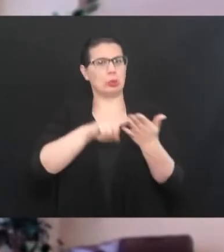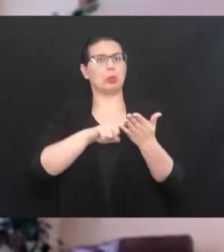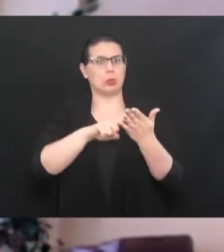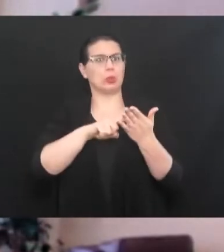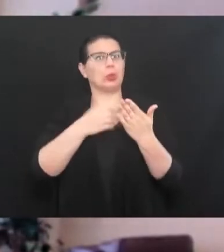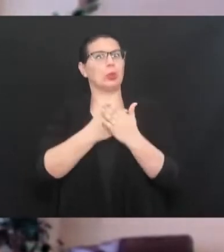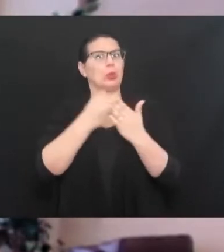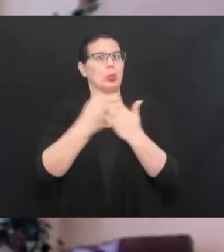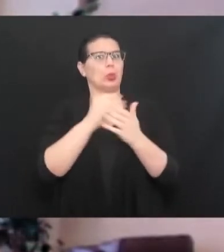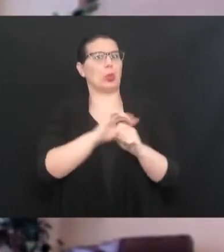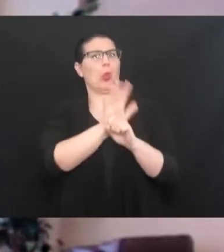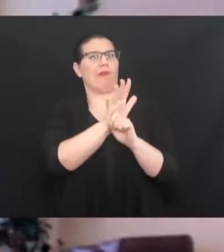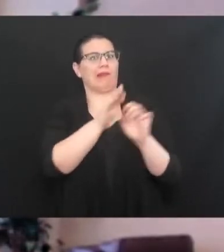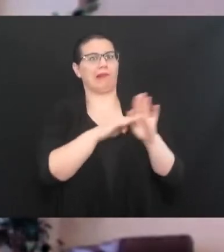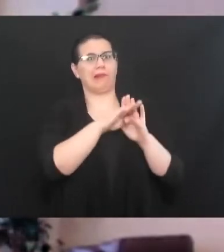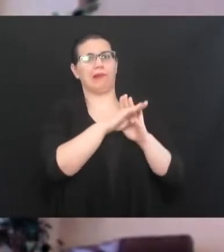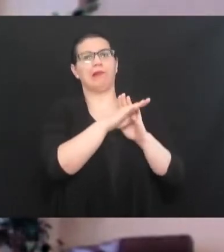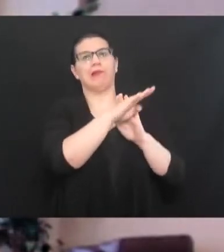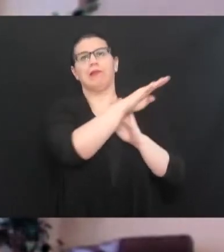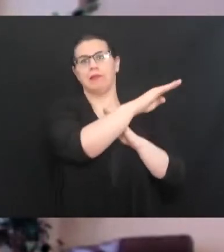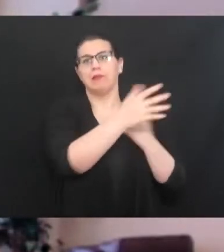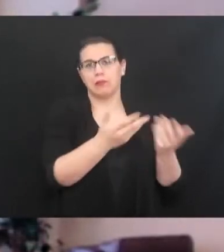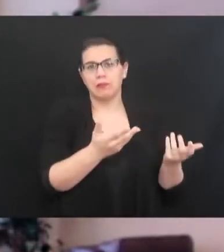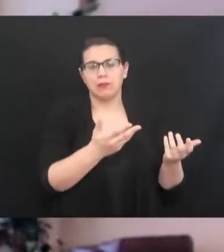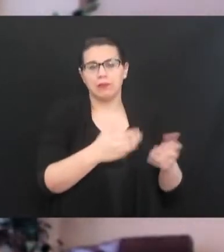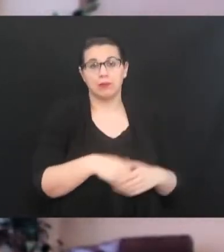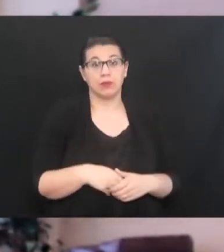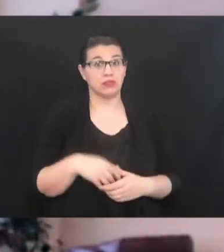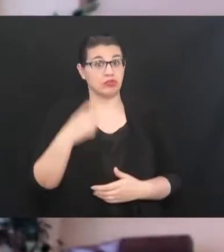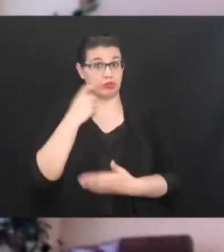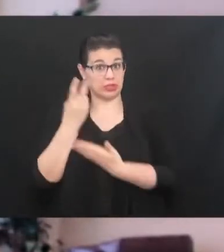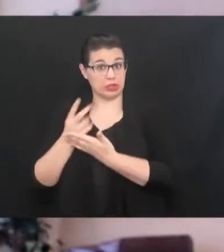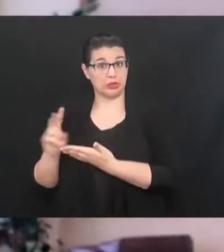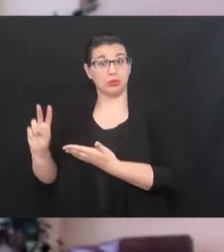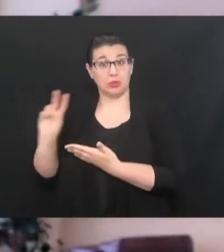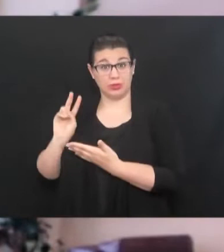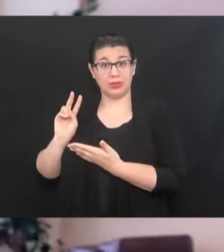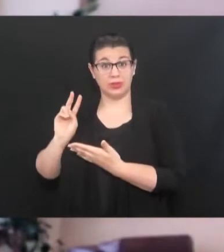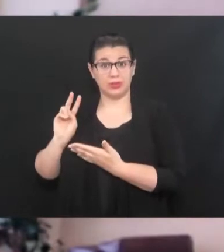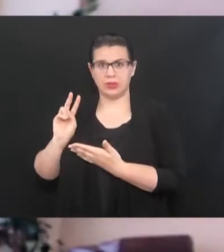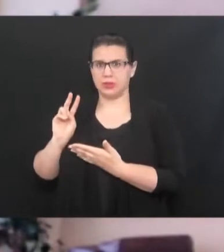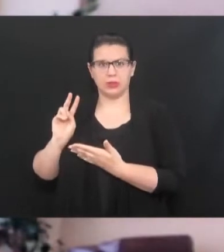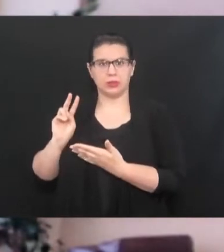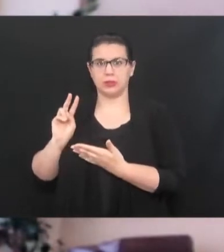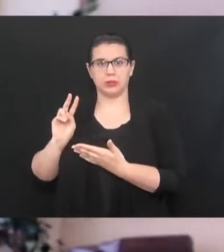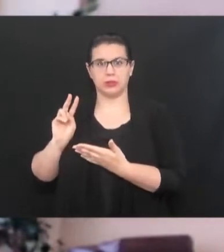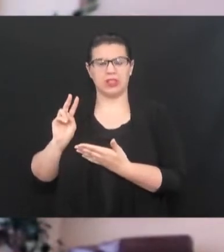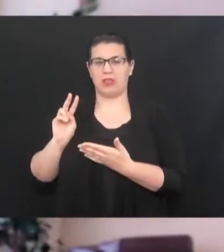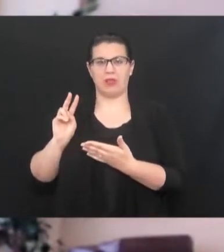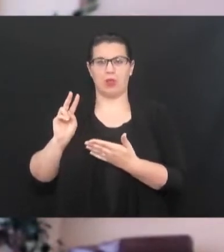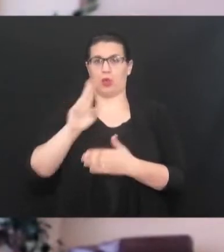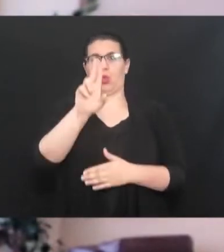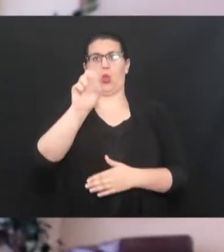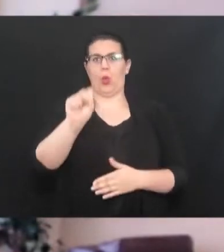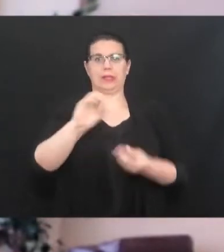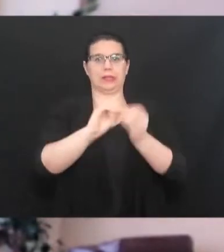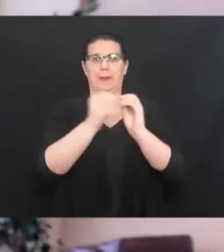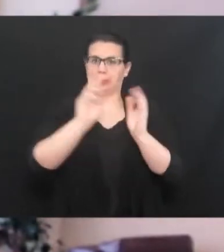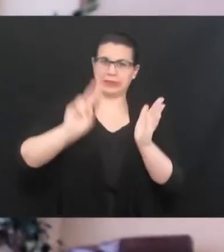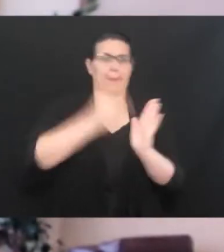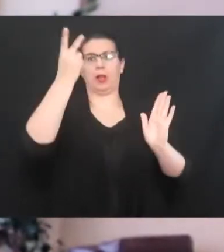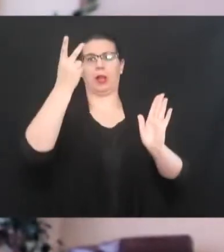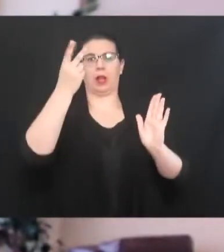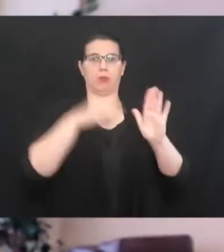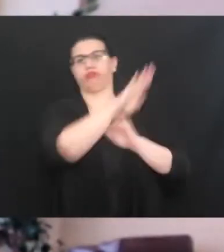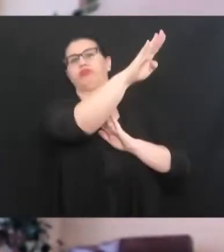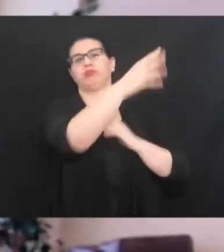of COVID-19. In the last 2 weeks, we have doubled the number of cases in our country. And yesterday, we